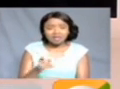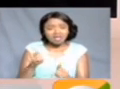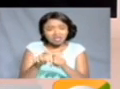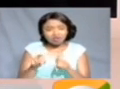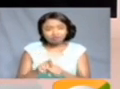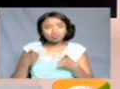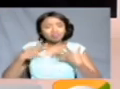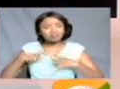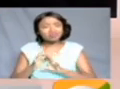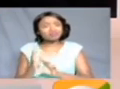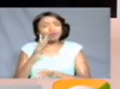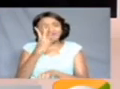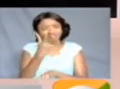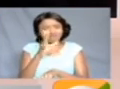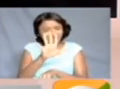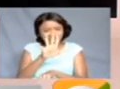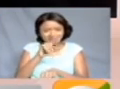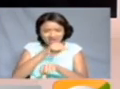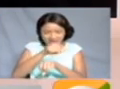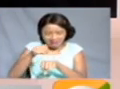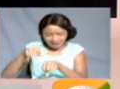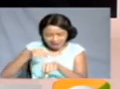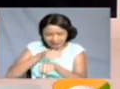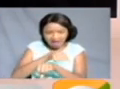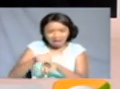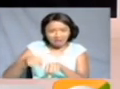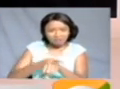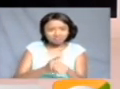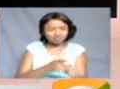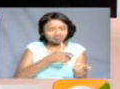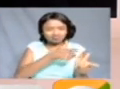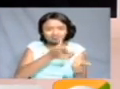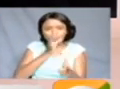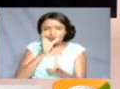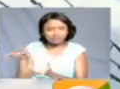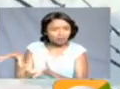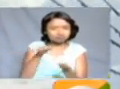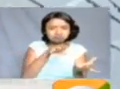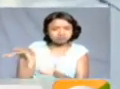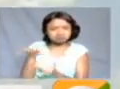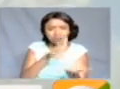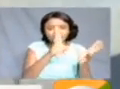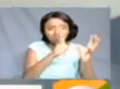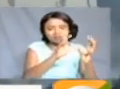firefighters 5 hours to put out. Elfas Legat with more.